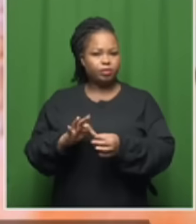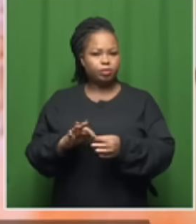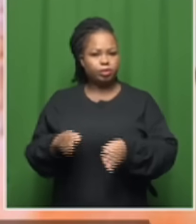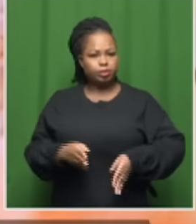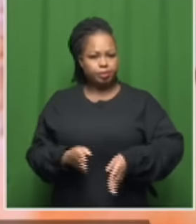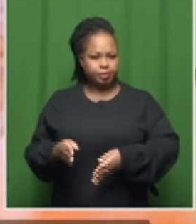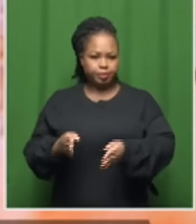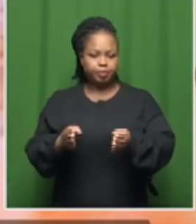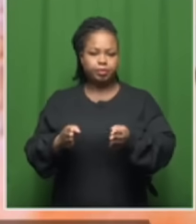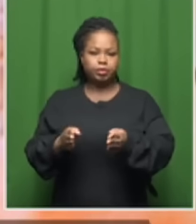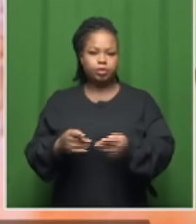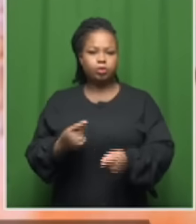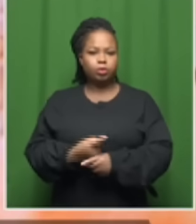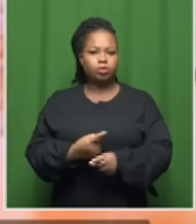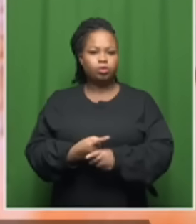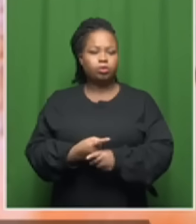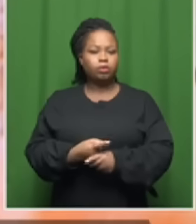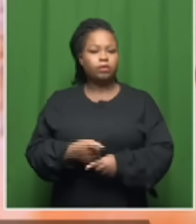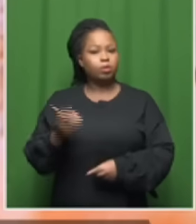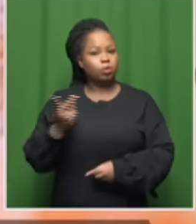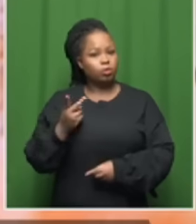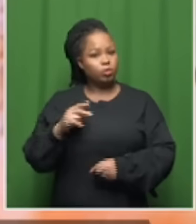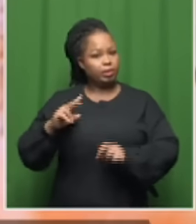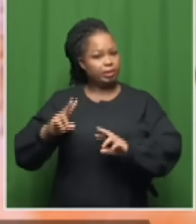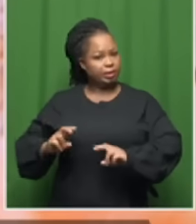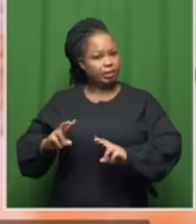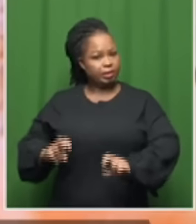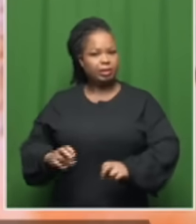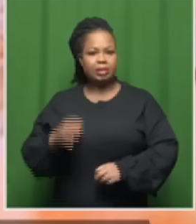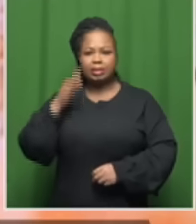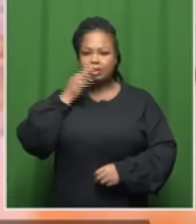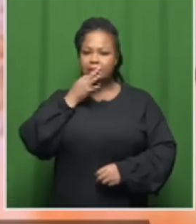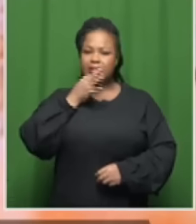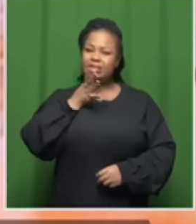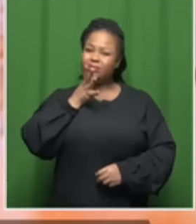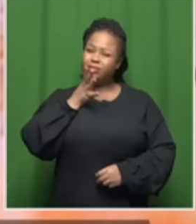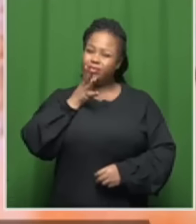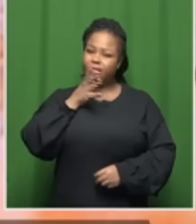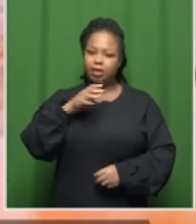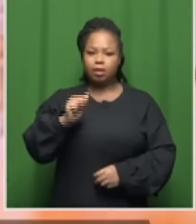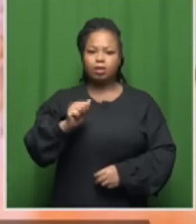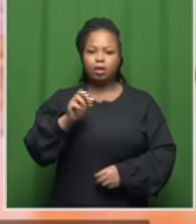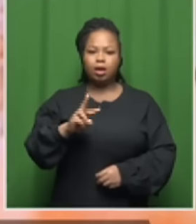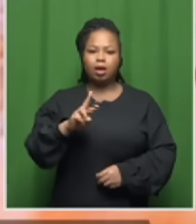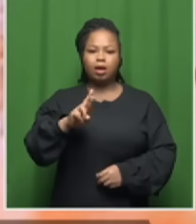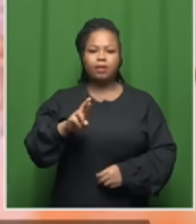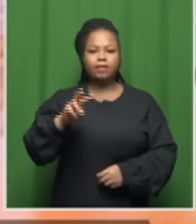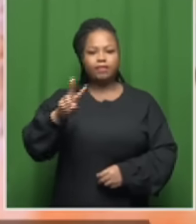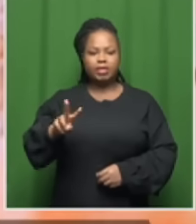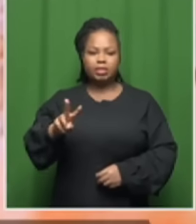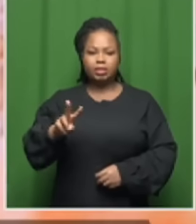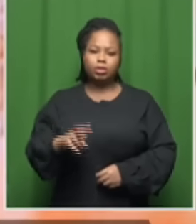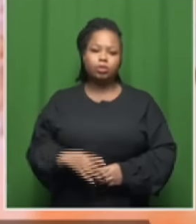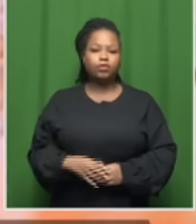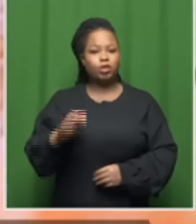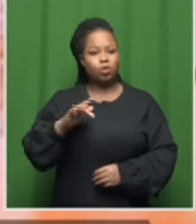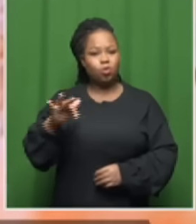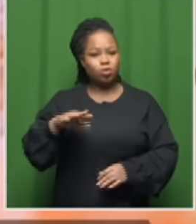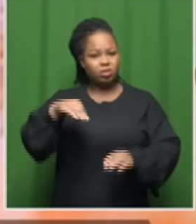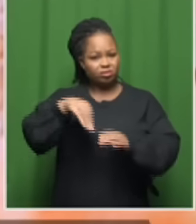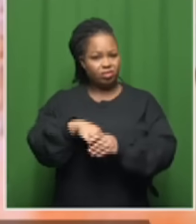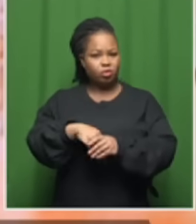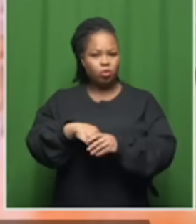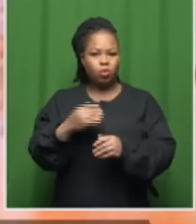downstream of wastewater treatment plants. Now, this study found that concentrations of ARVs in some water sources exceeded